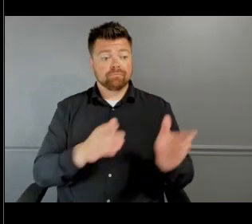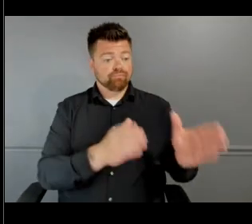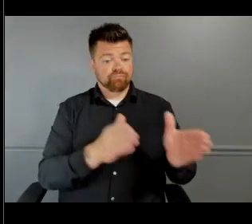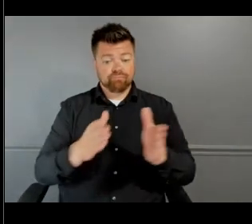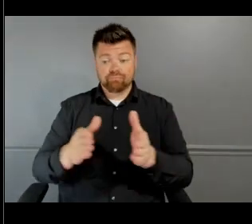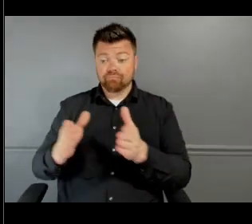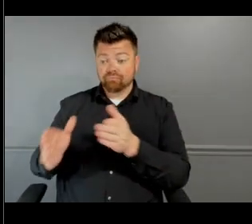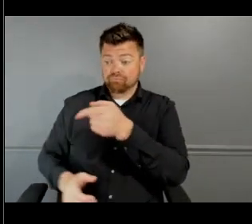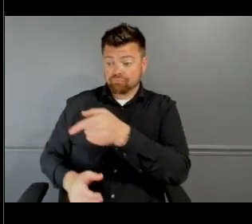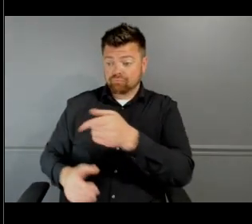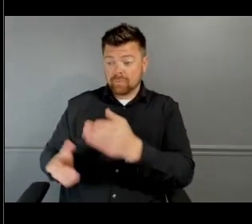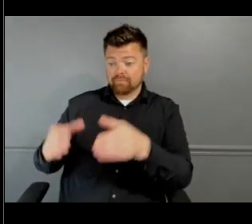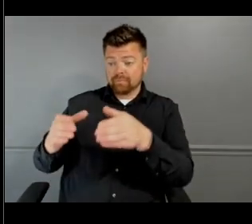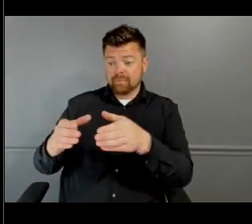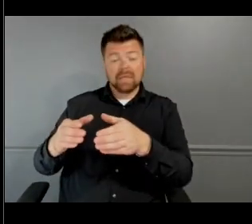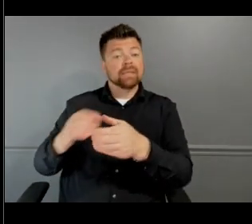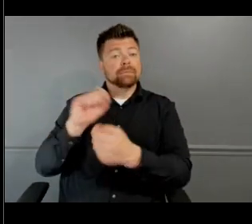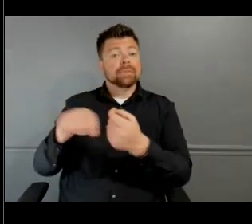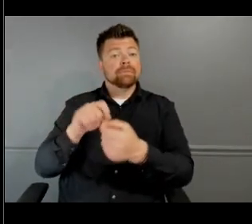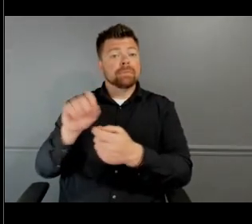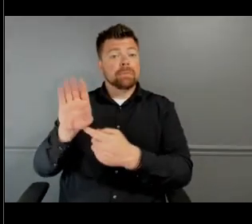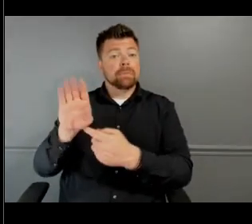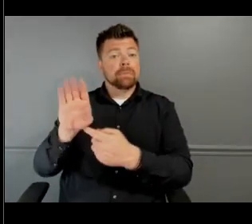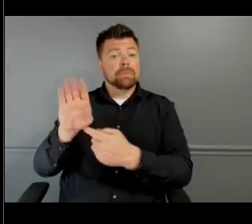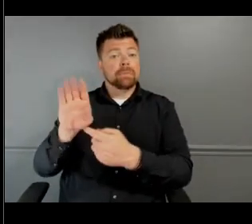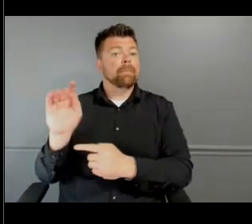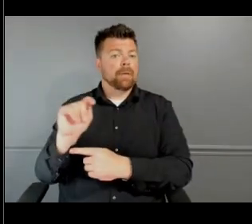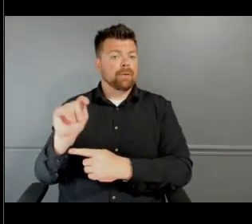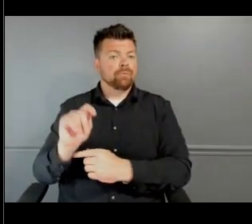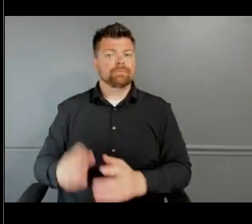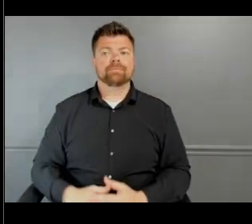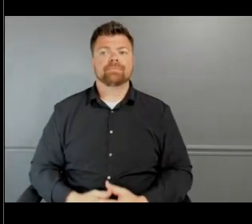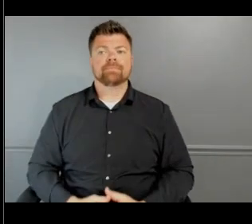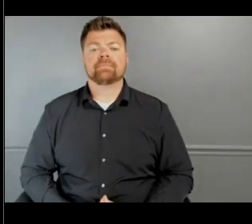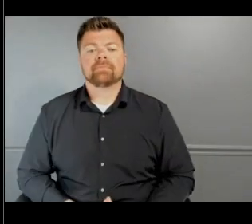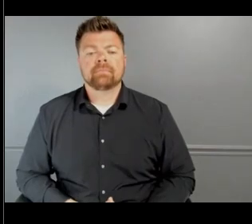to specification B, bathrooms.